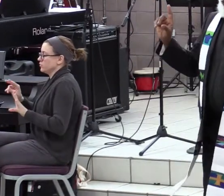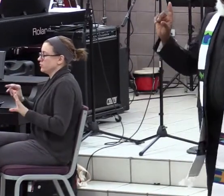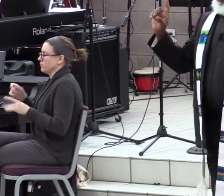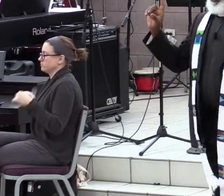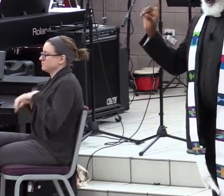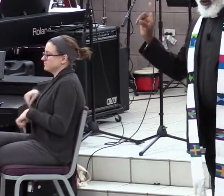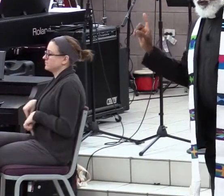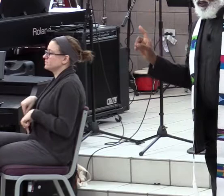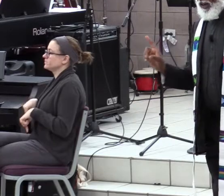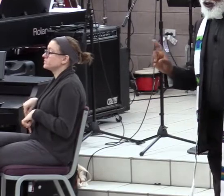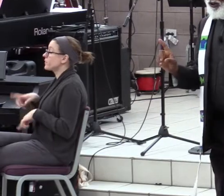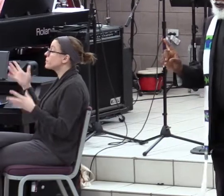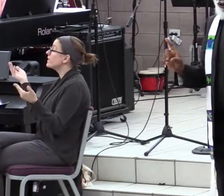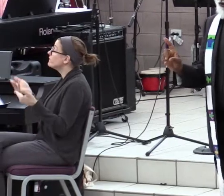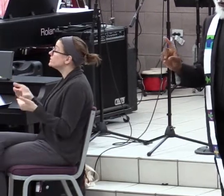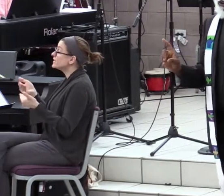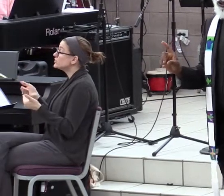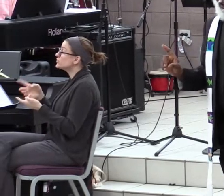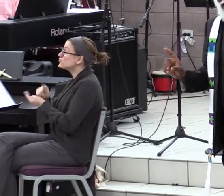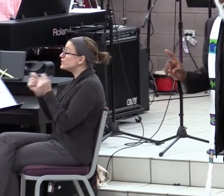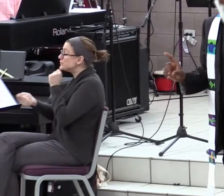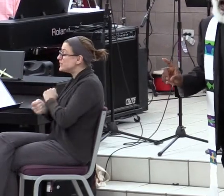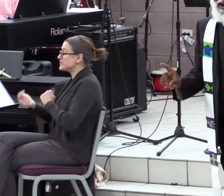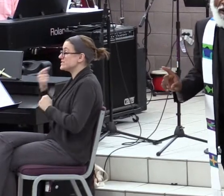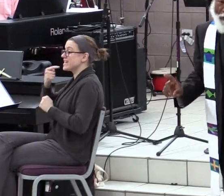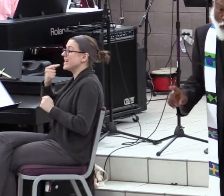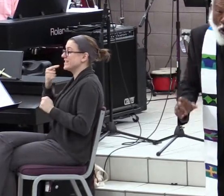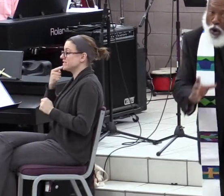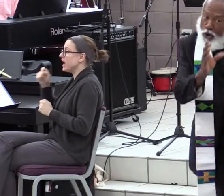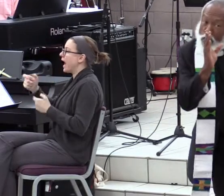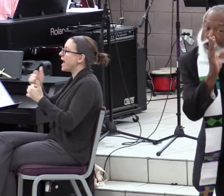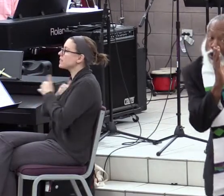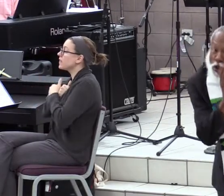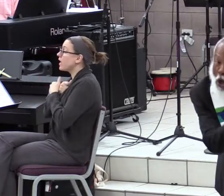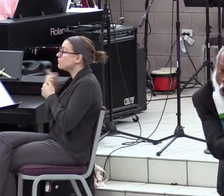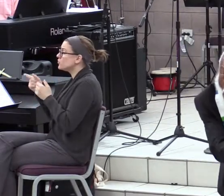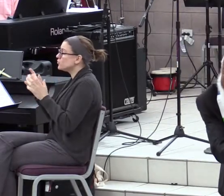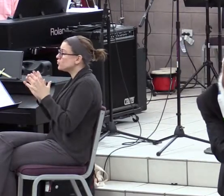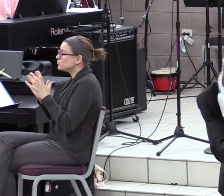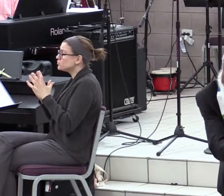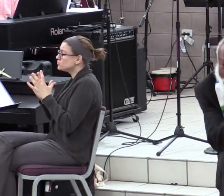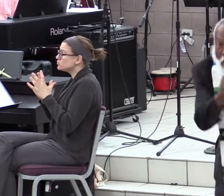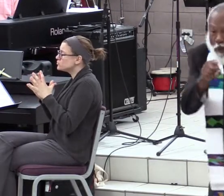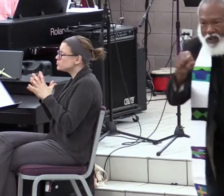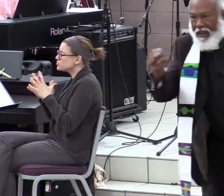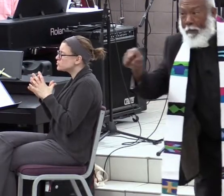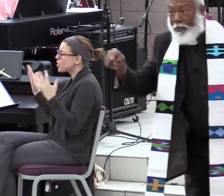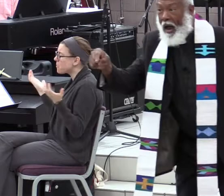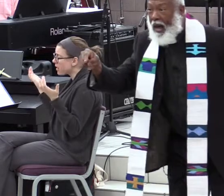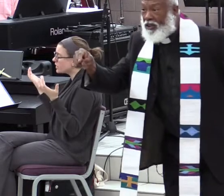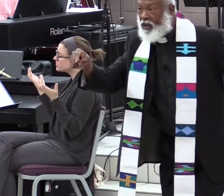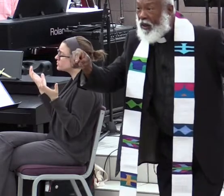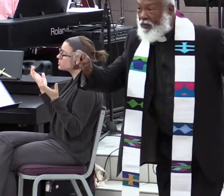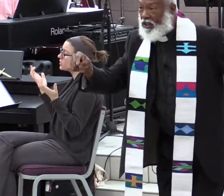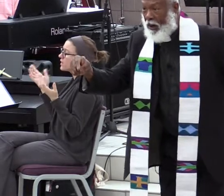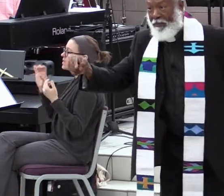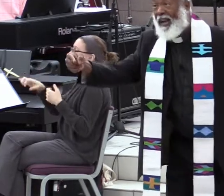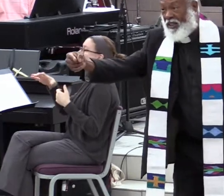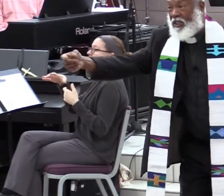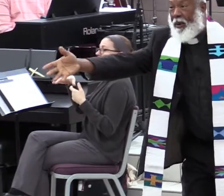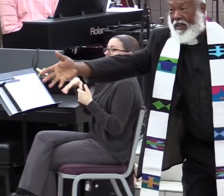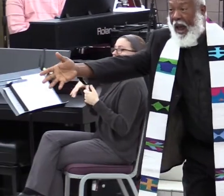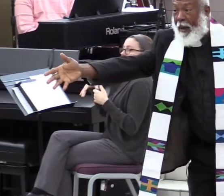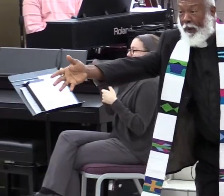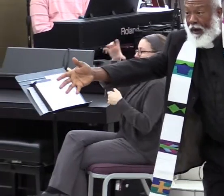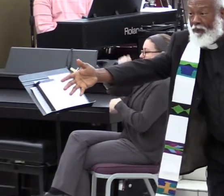No. The invitation, the transformation is saying that I love you so much, which then implies that something